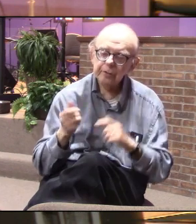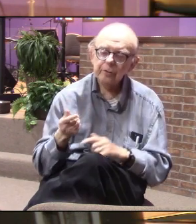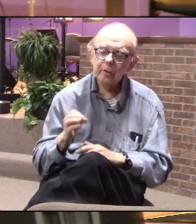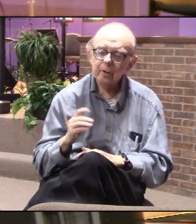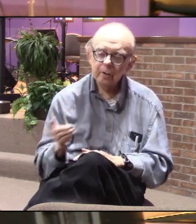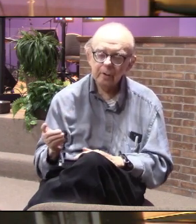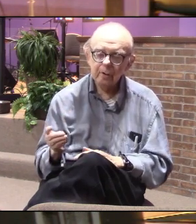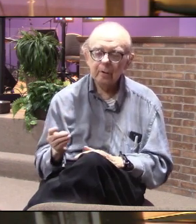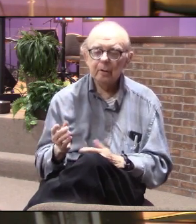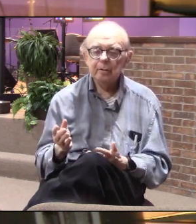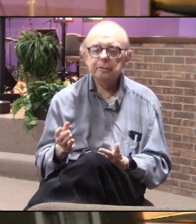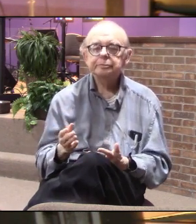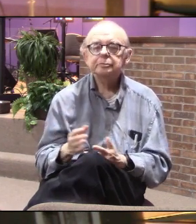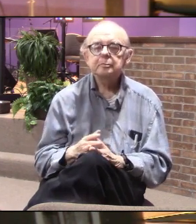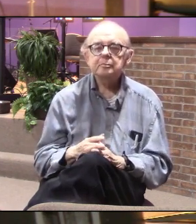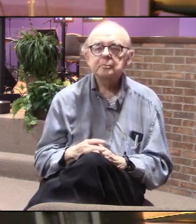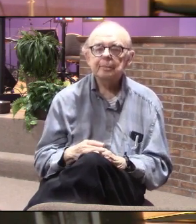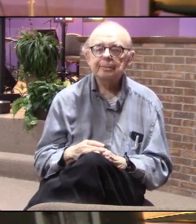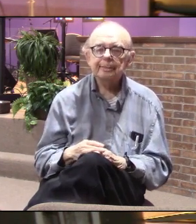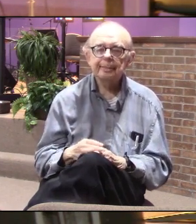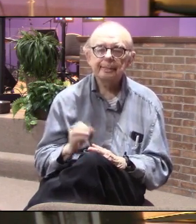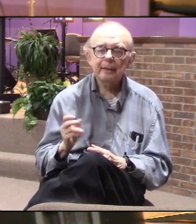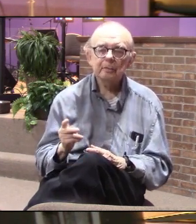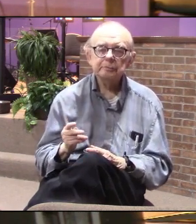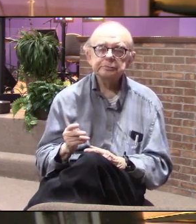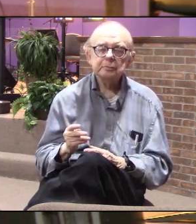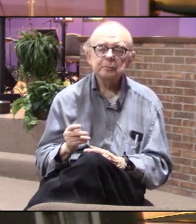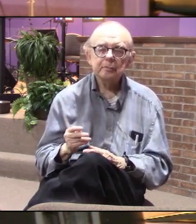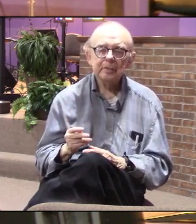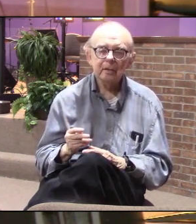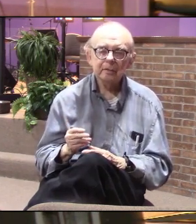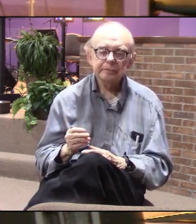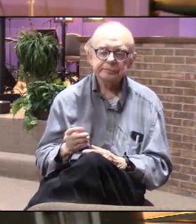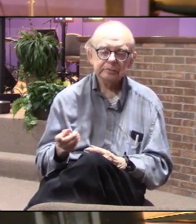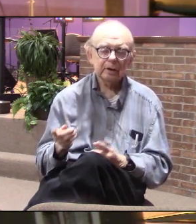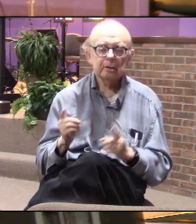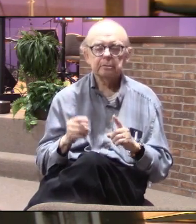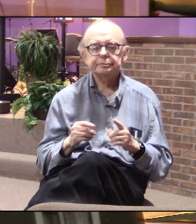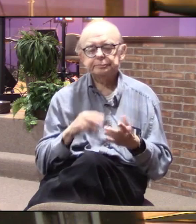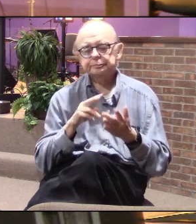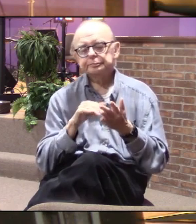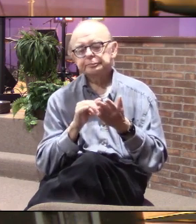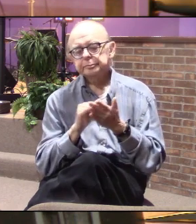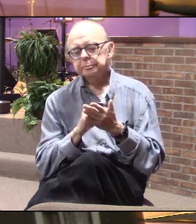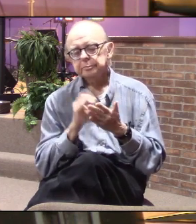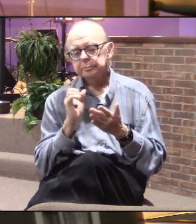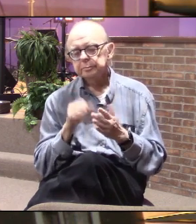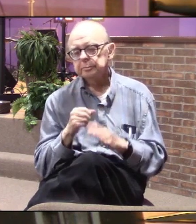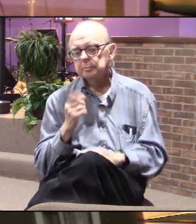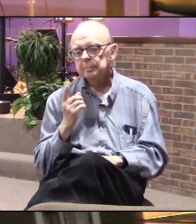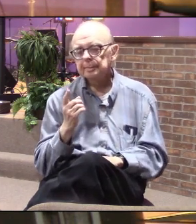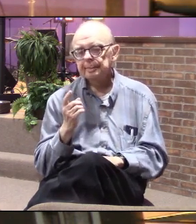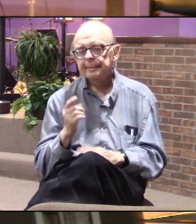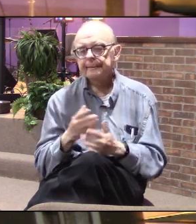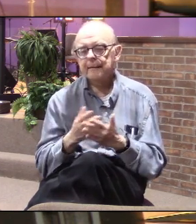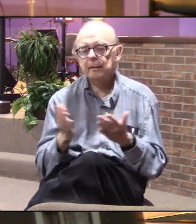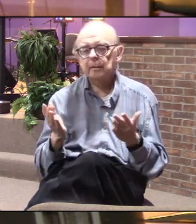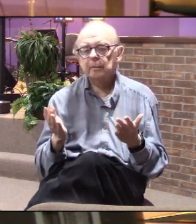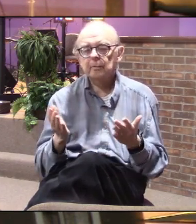And maybe knock some sense into you. Okay, so when we read this, we need to understand some